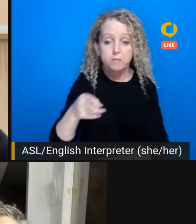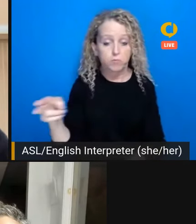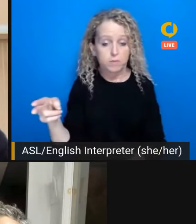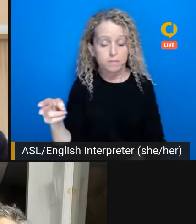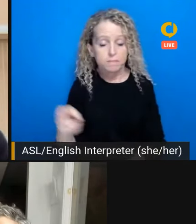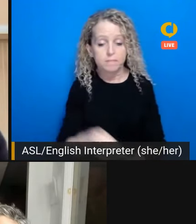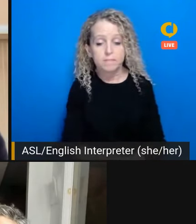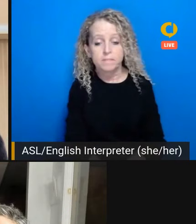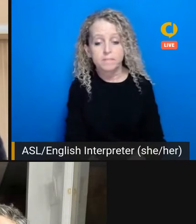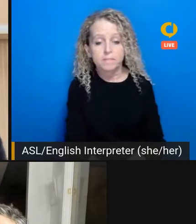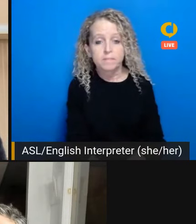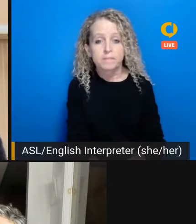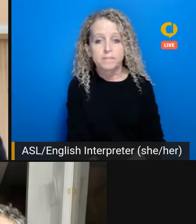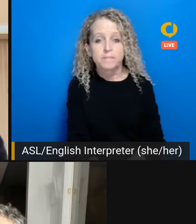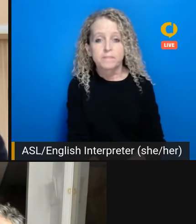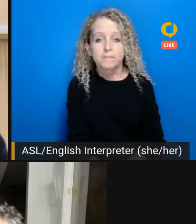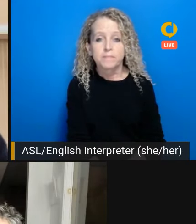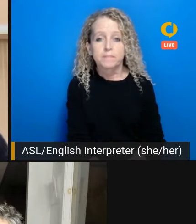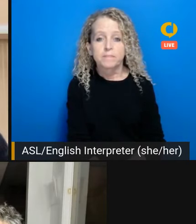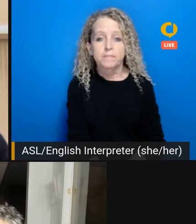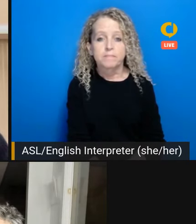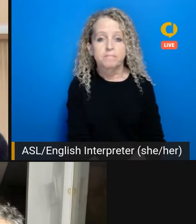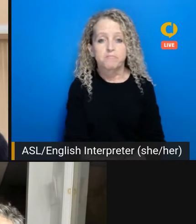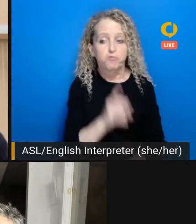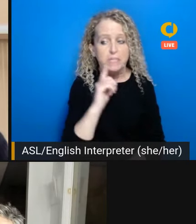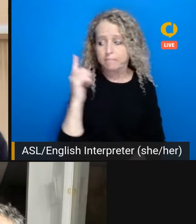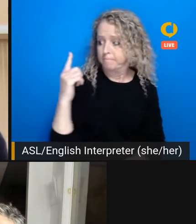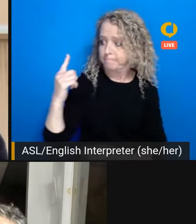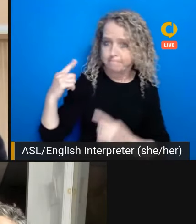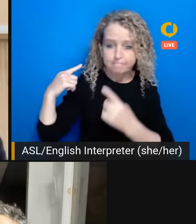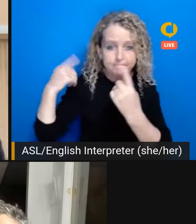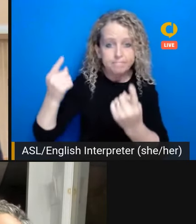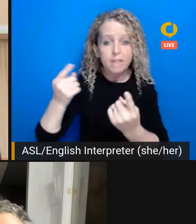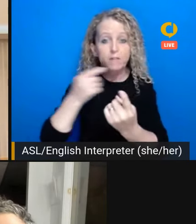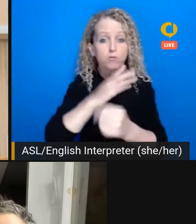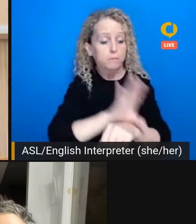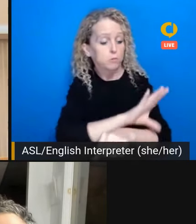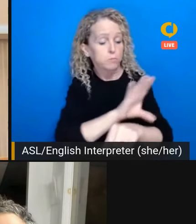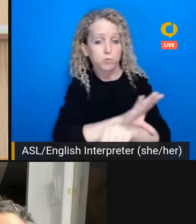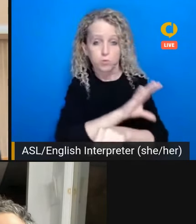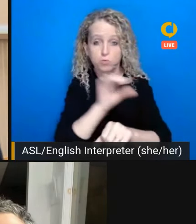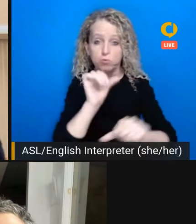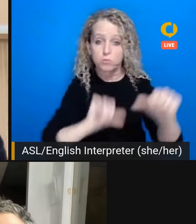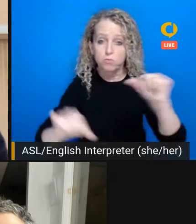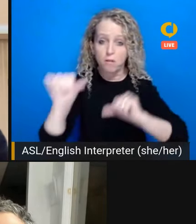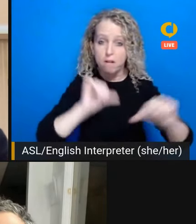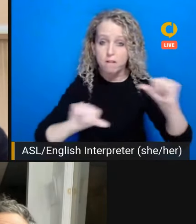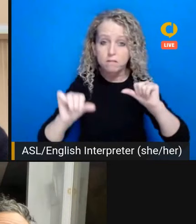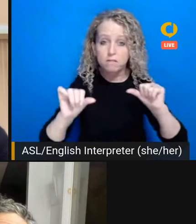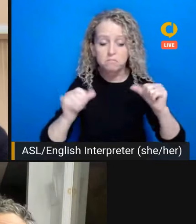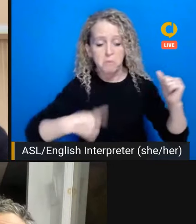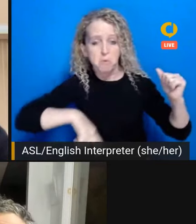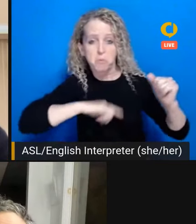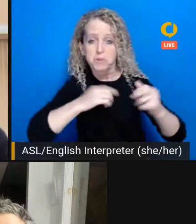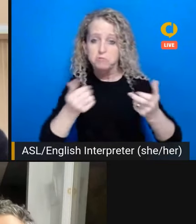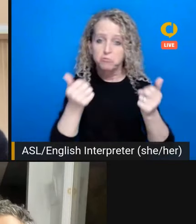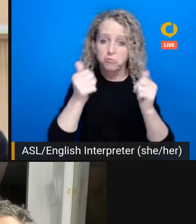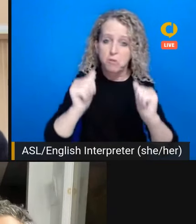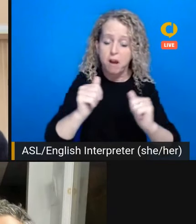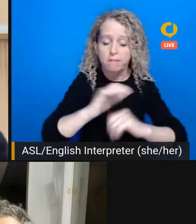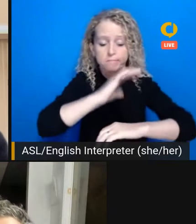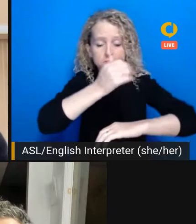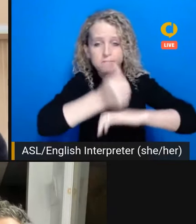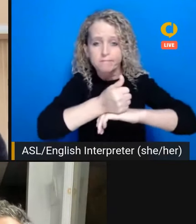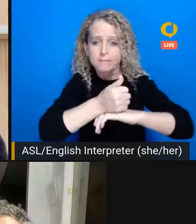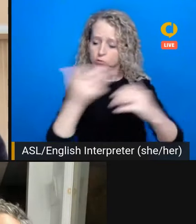that essentially from the dawn of computer science, we've been trying to create systems that allow, that augment human